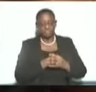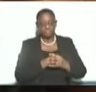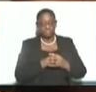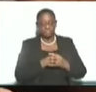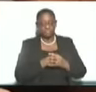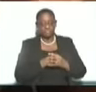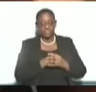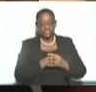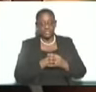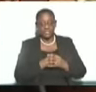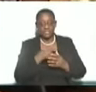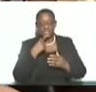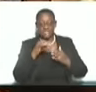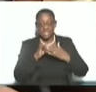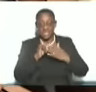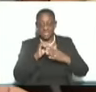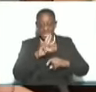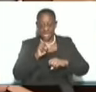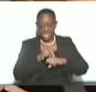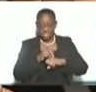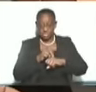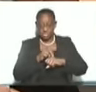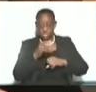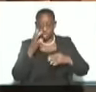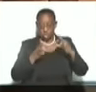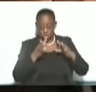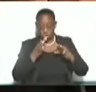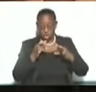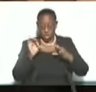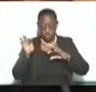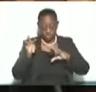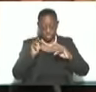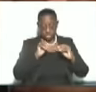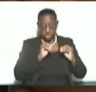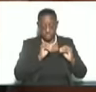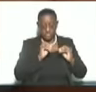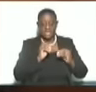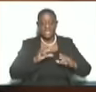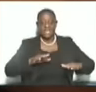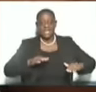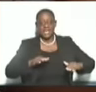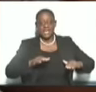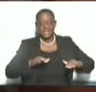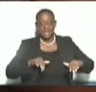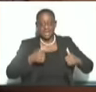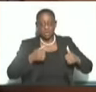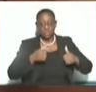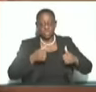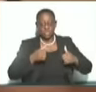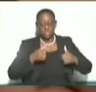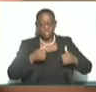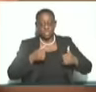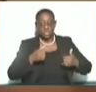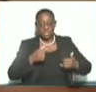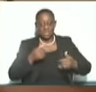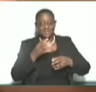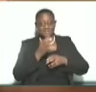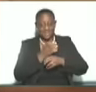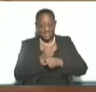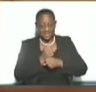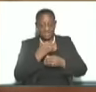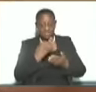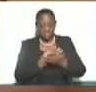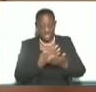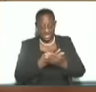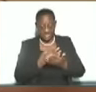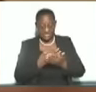Nassau Accord was adopted yesterday in respect to how we address the gap in climate financing. We hope to take